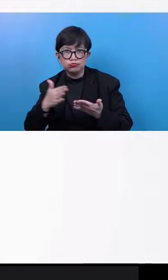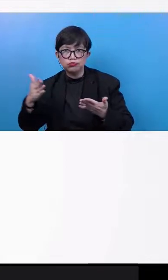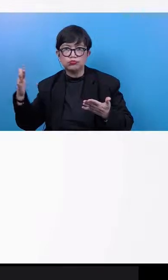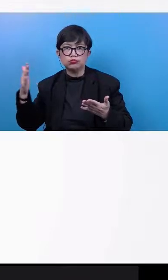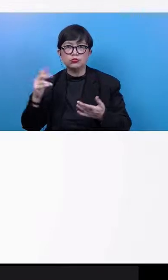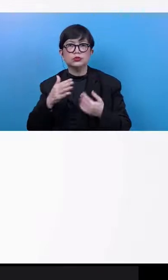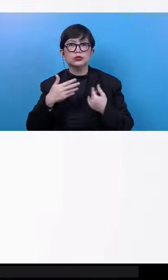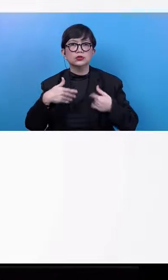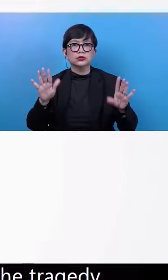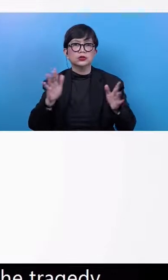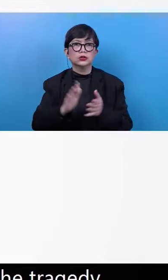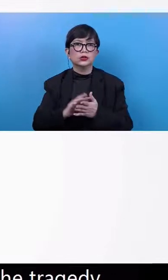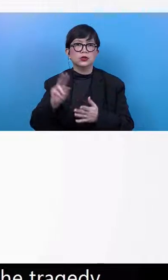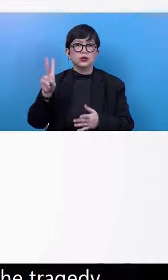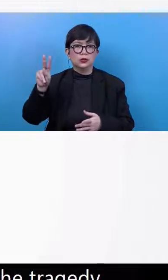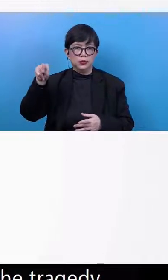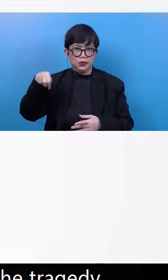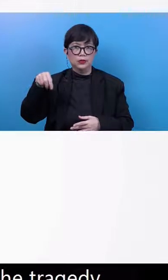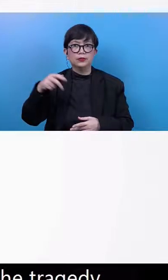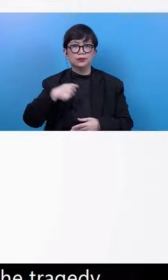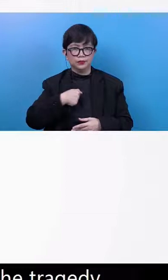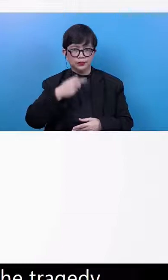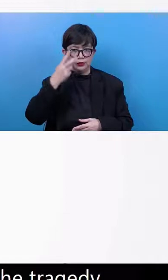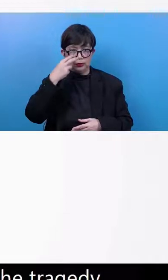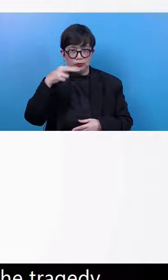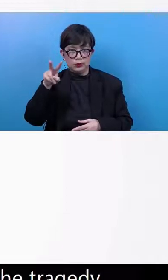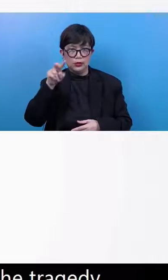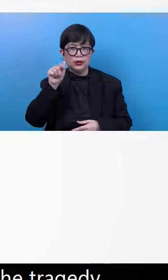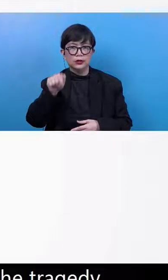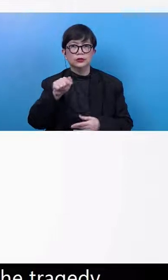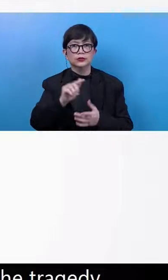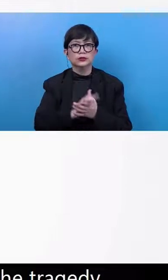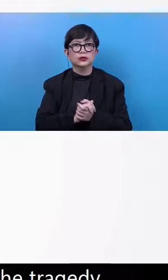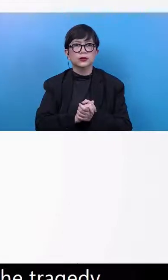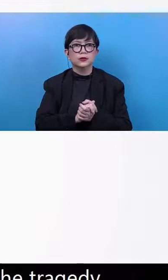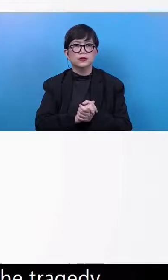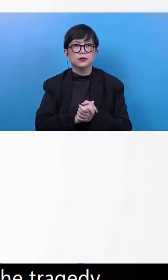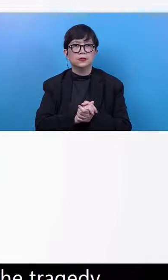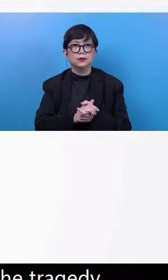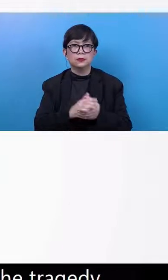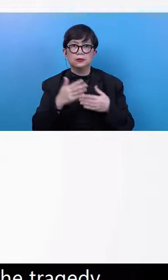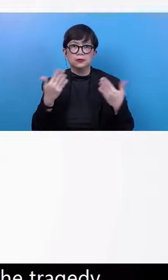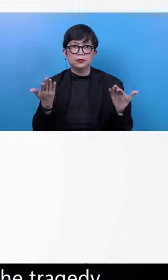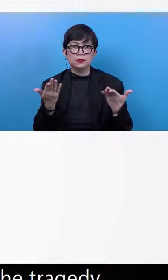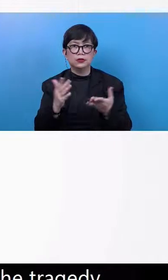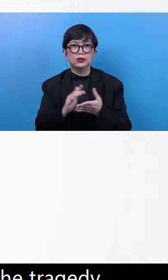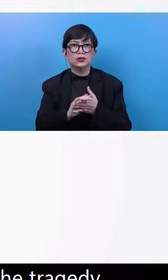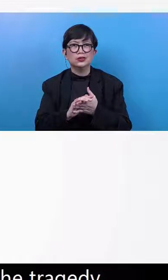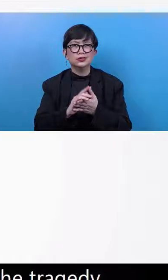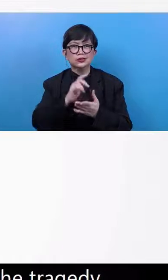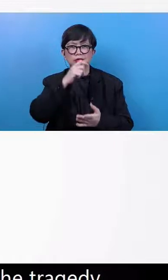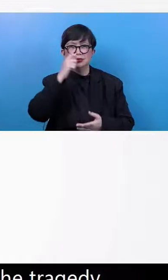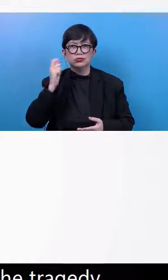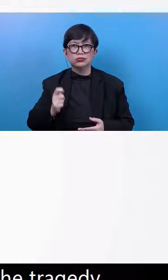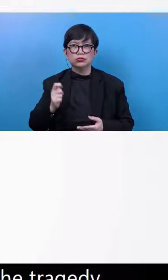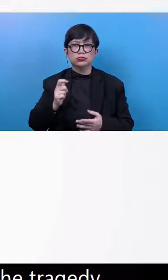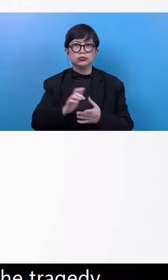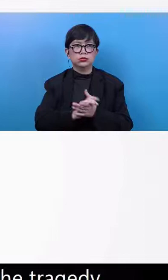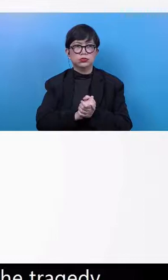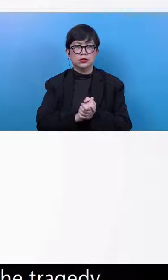currently unfolding in the Ukraine, which is challenging some of our assumptions about international peace and security